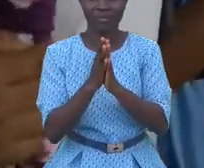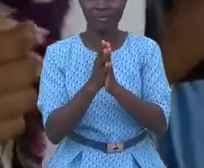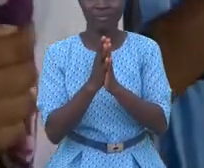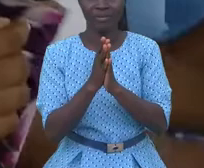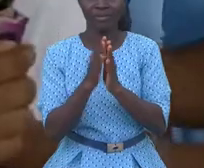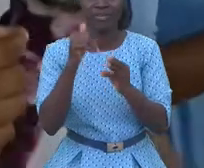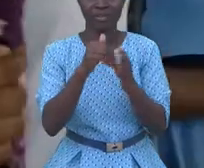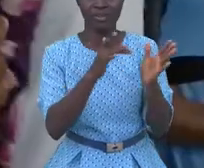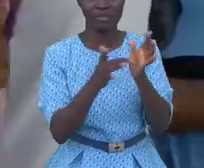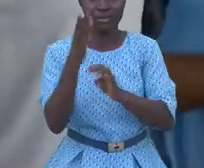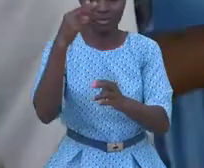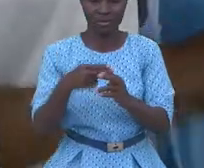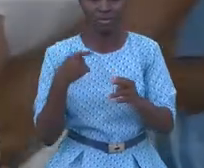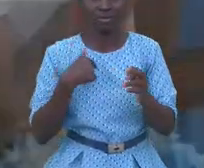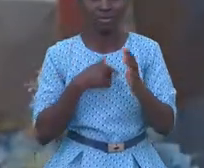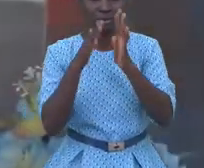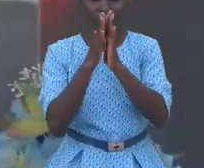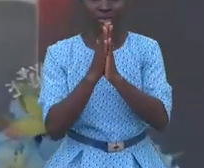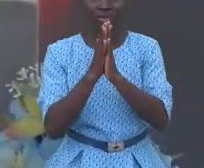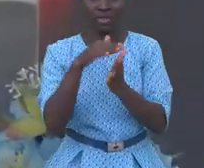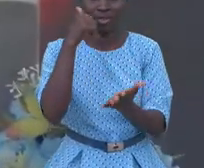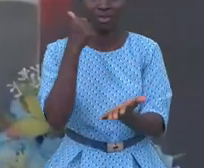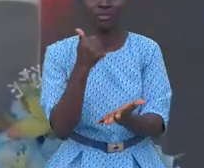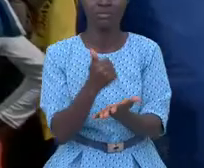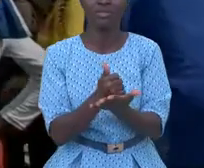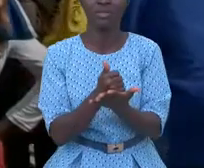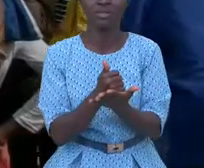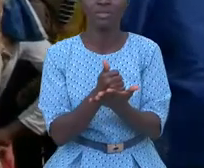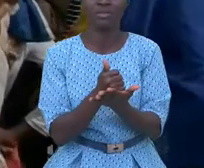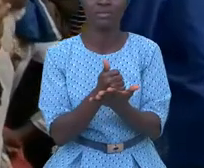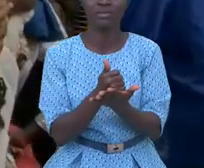In Jesus' name we pray.